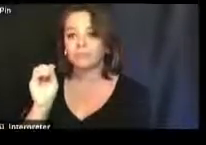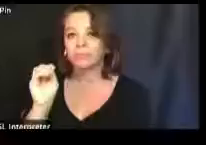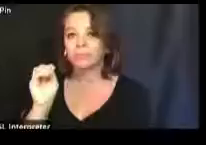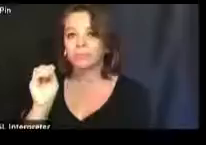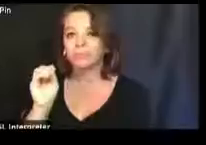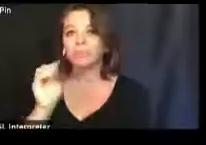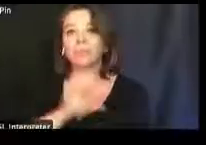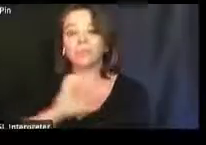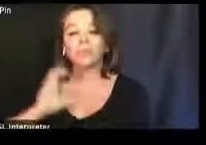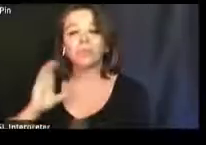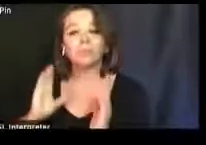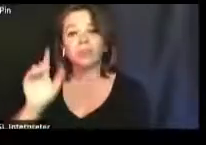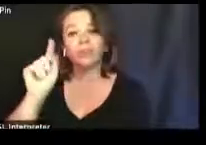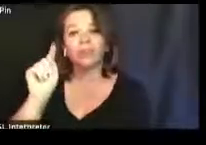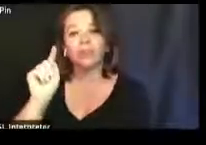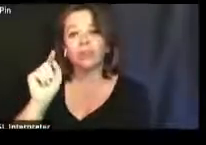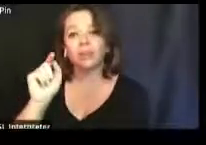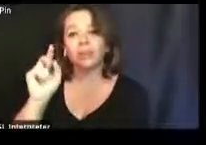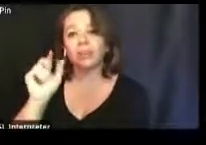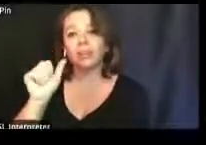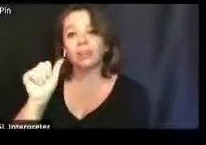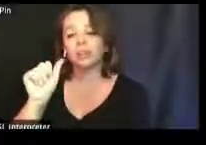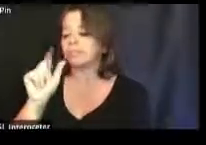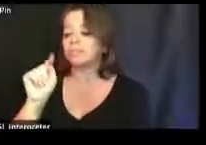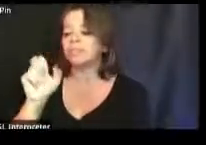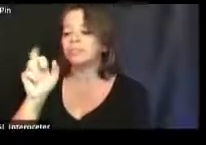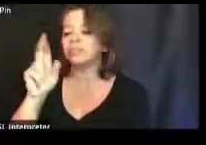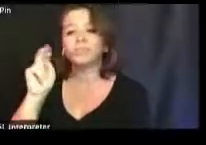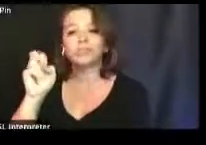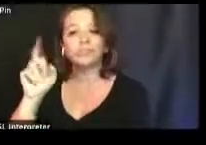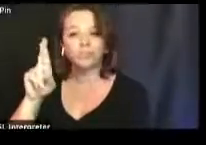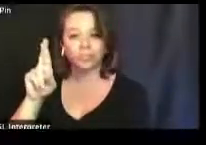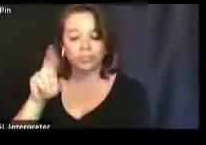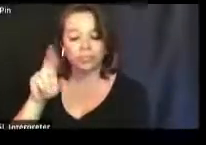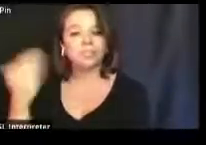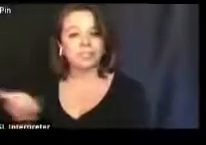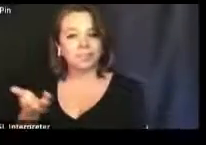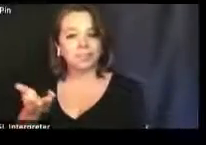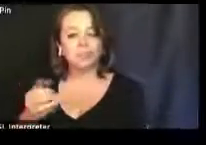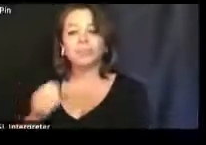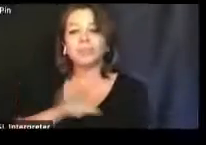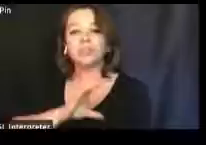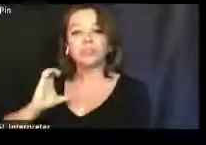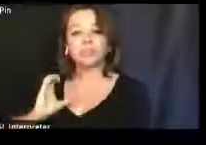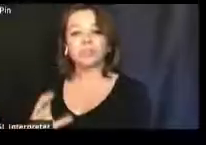Commissioner Turner, I'm here. Commissioner Vasquez,